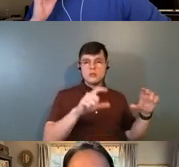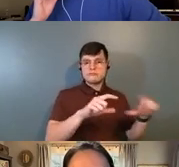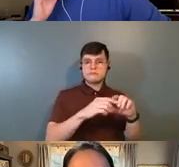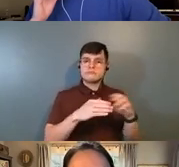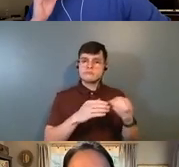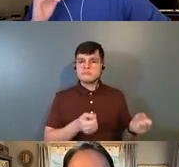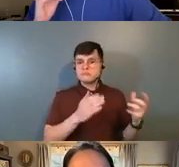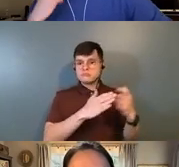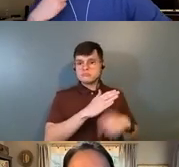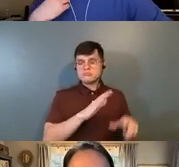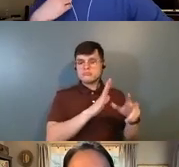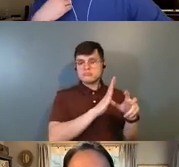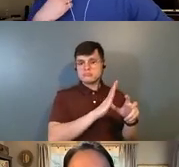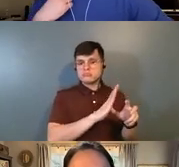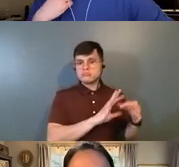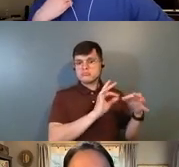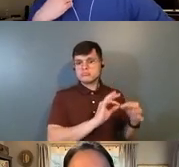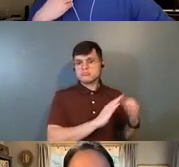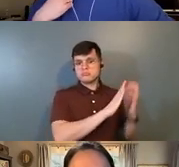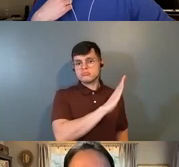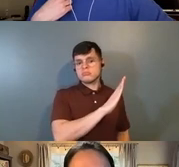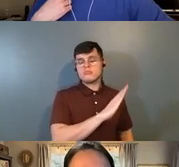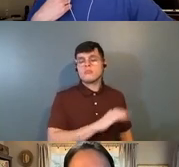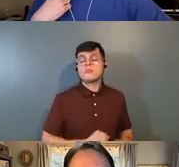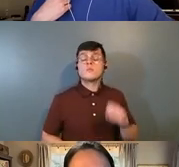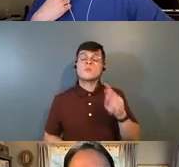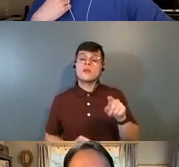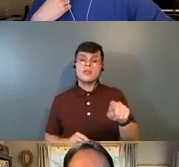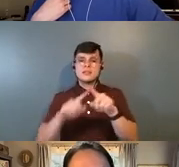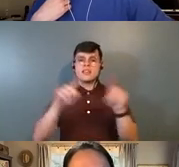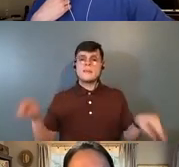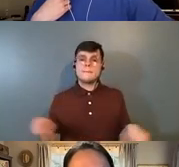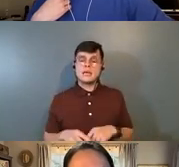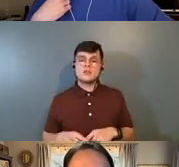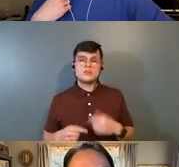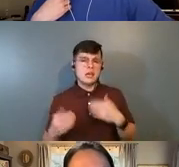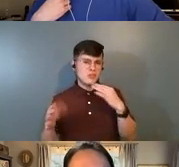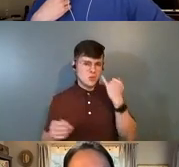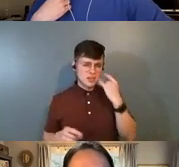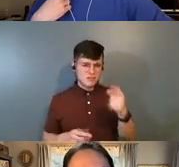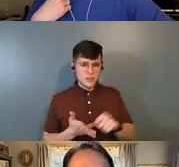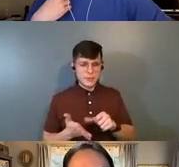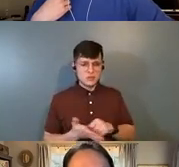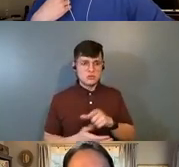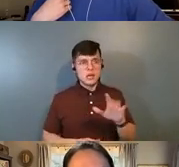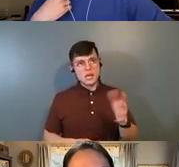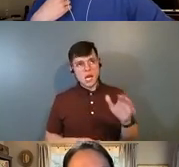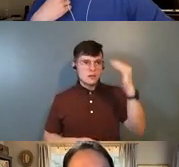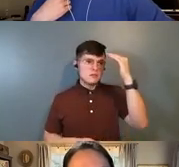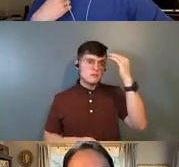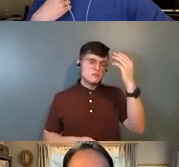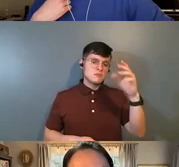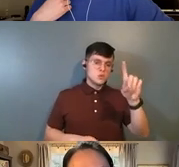colon link one. Okay, here's the pages. So I don't know that these are pages. I kind of do because I feel. Link